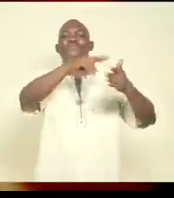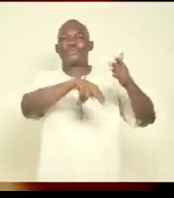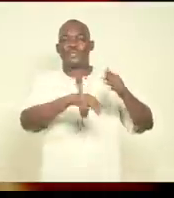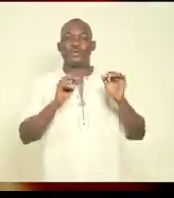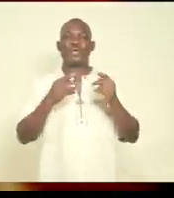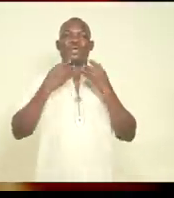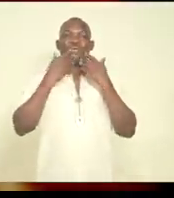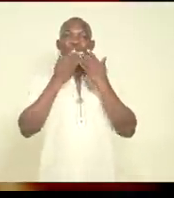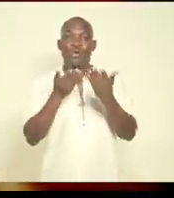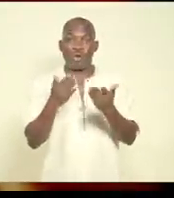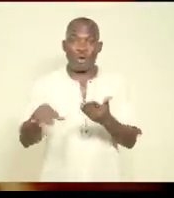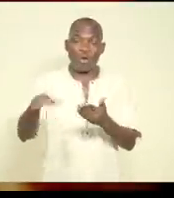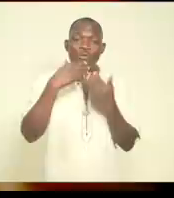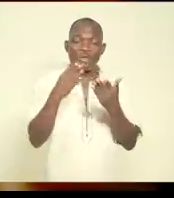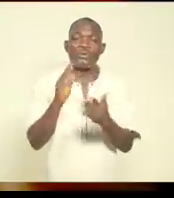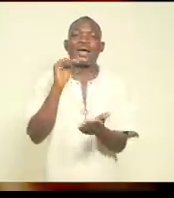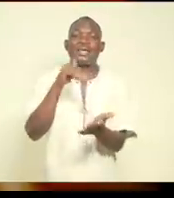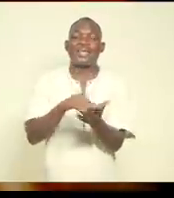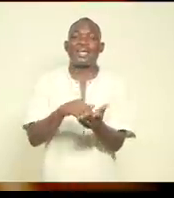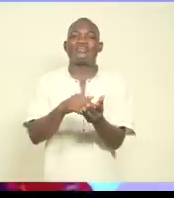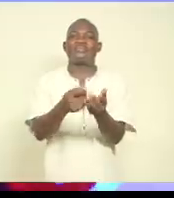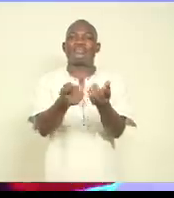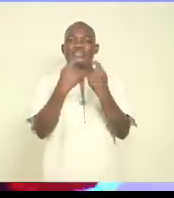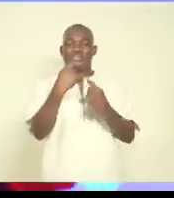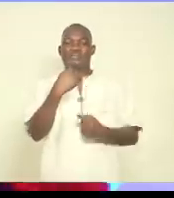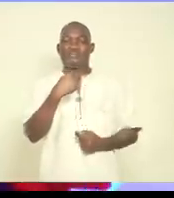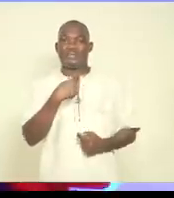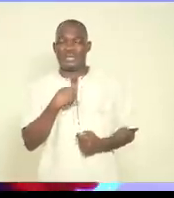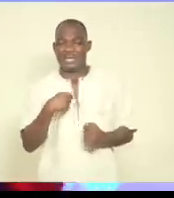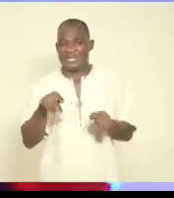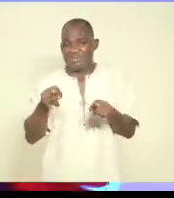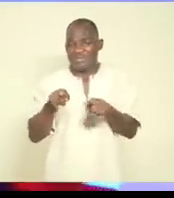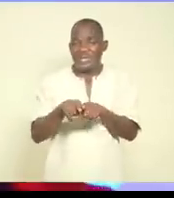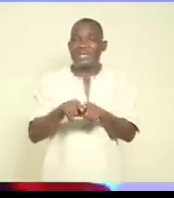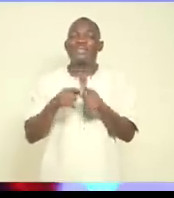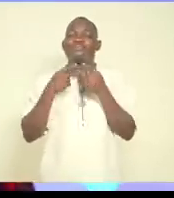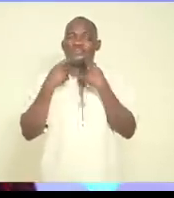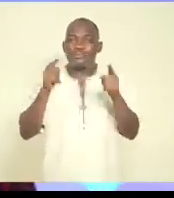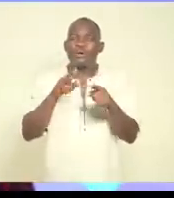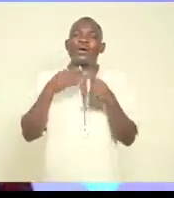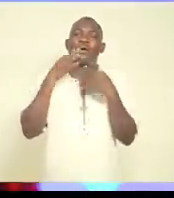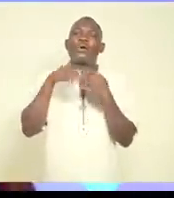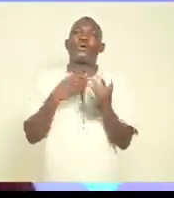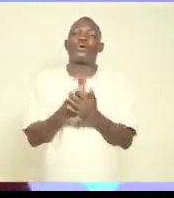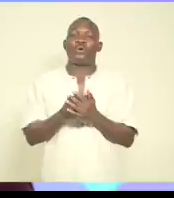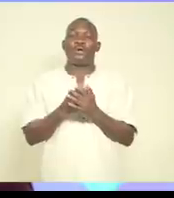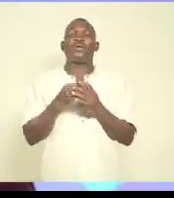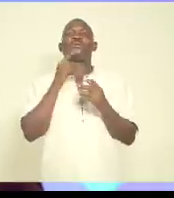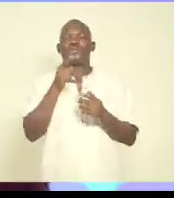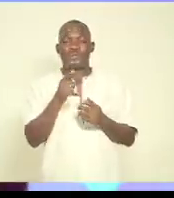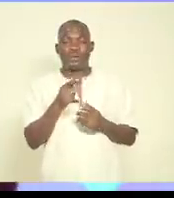Thank you all once again for this honor. Much as I like to say it's for all of us, this one is